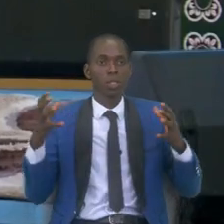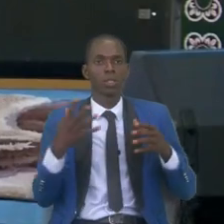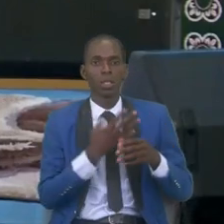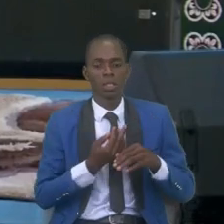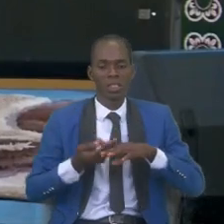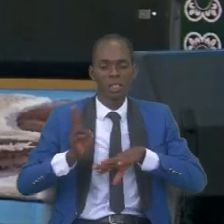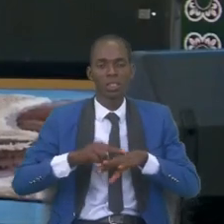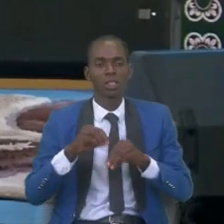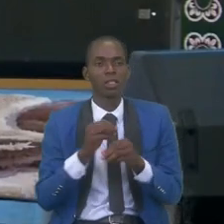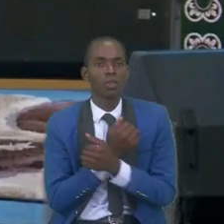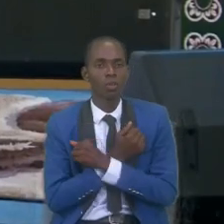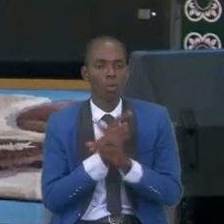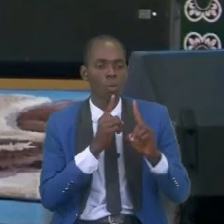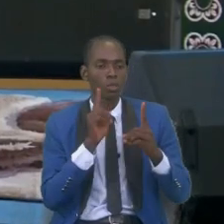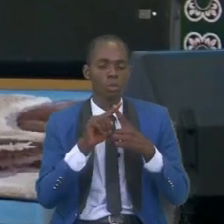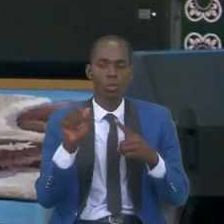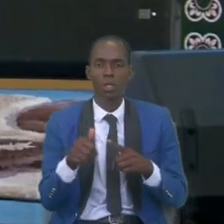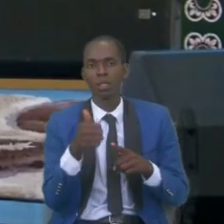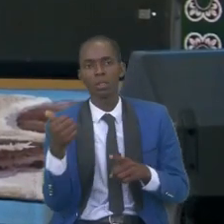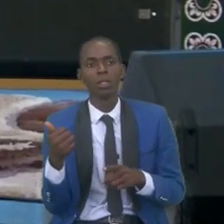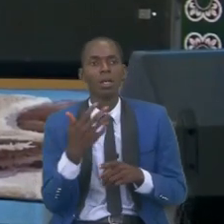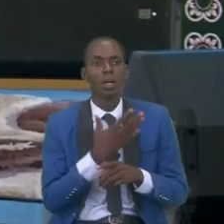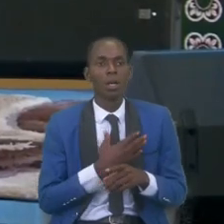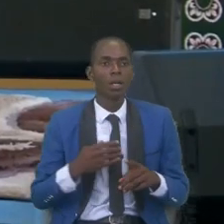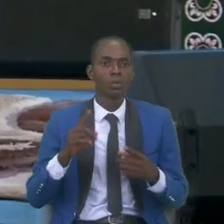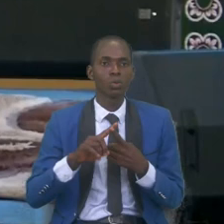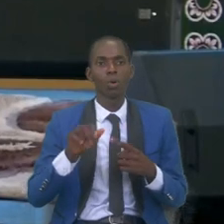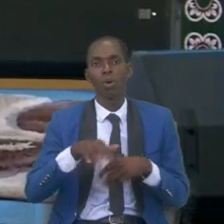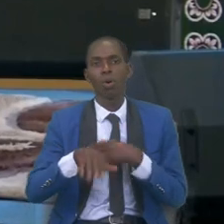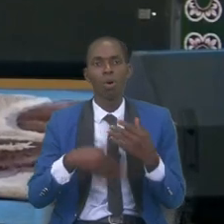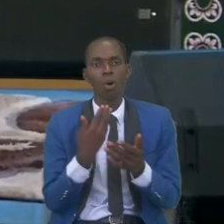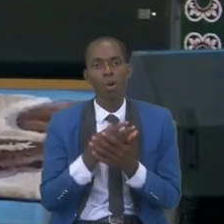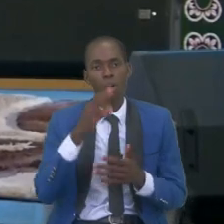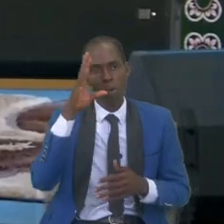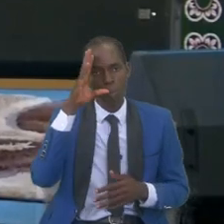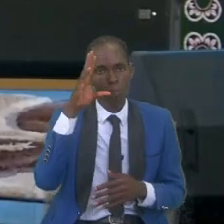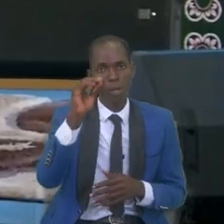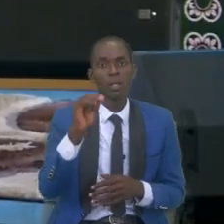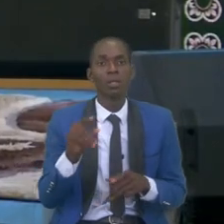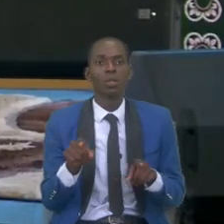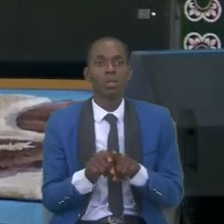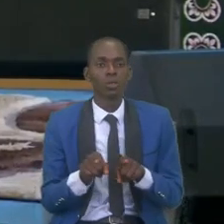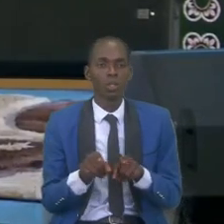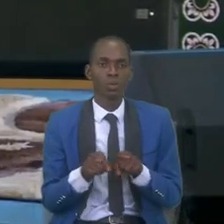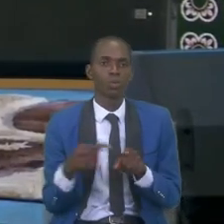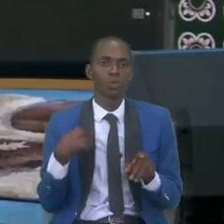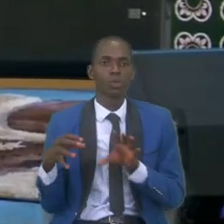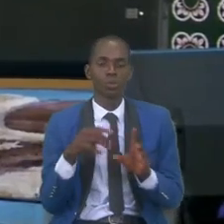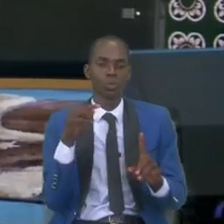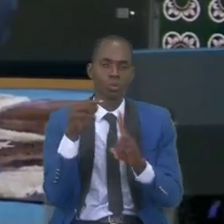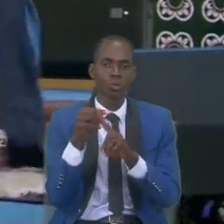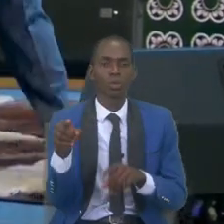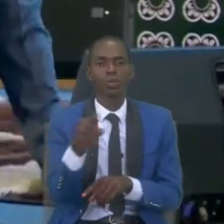toward another and toward all men, even as we do toward you. Then in verse